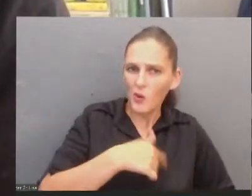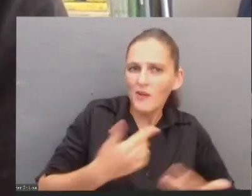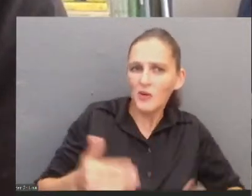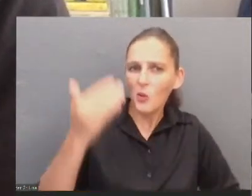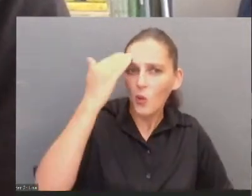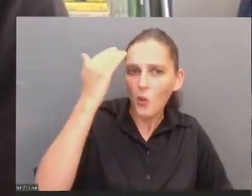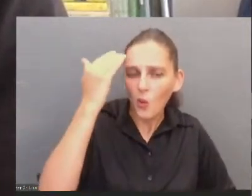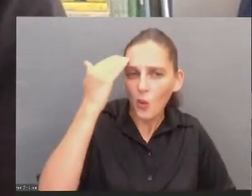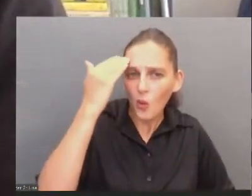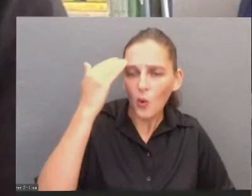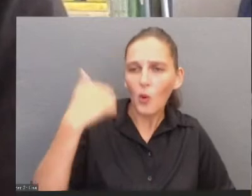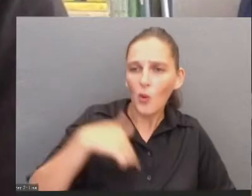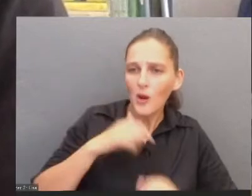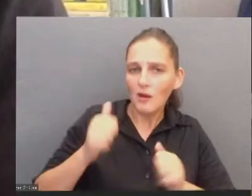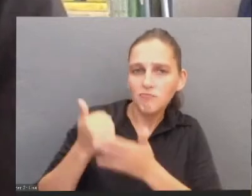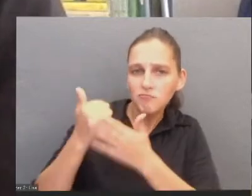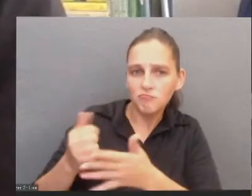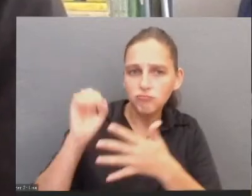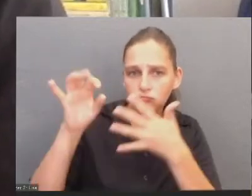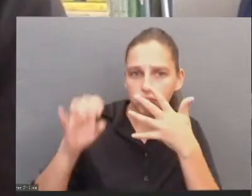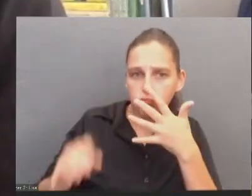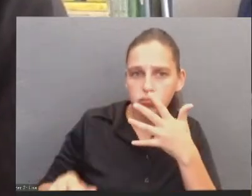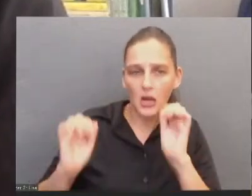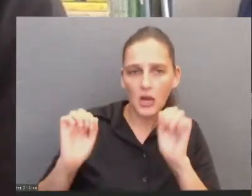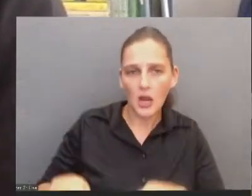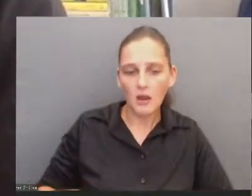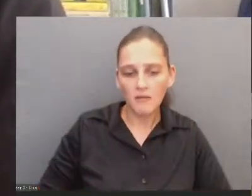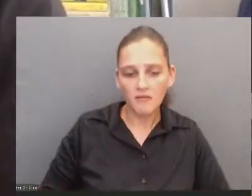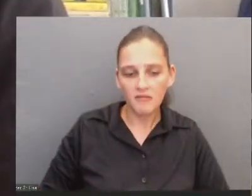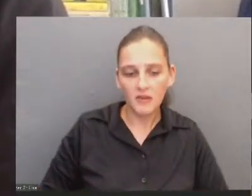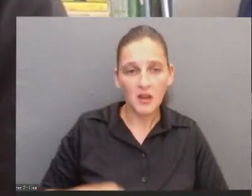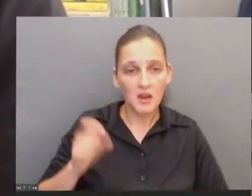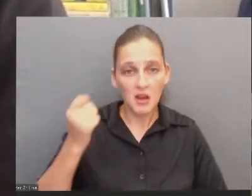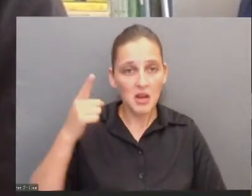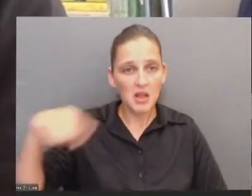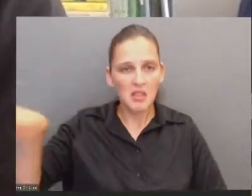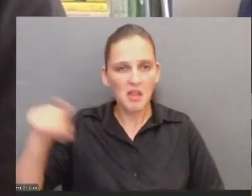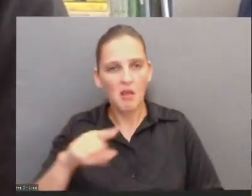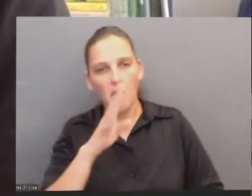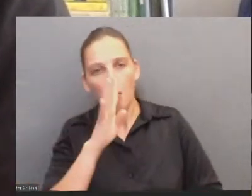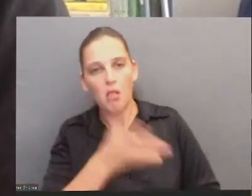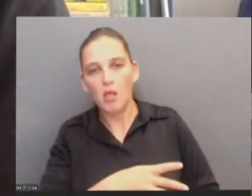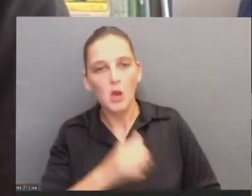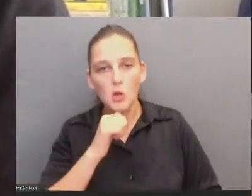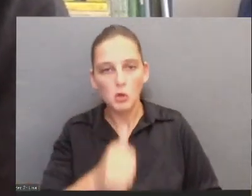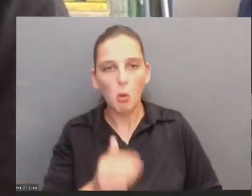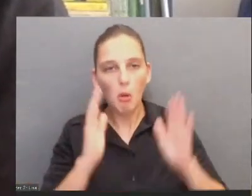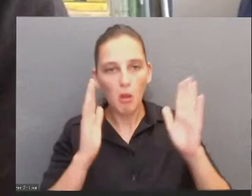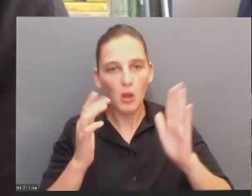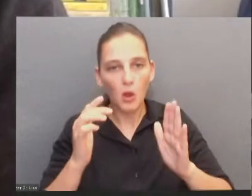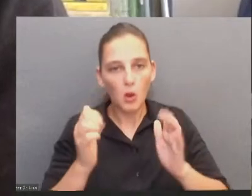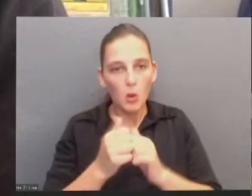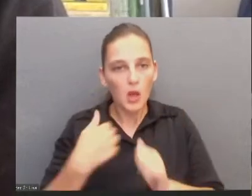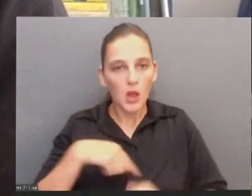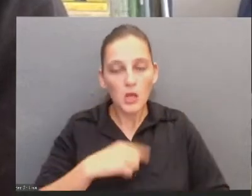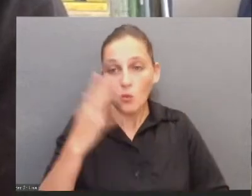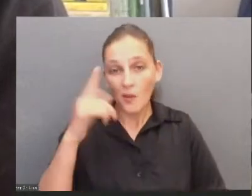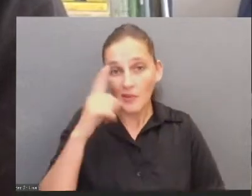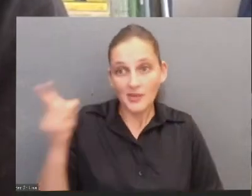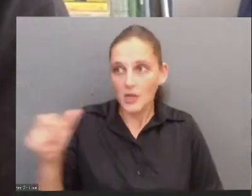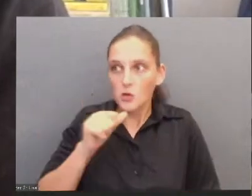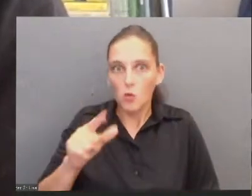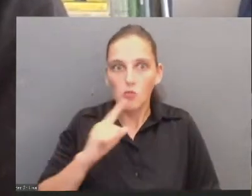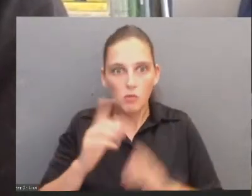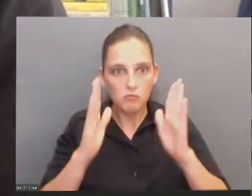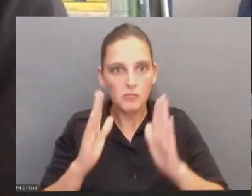Pharma is never interested in us. Why? Because nobody ever takes our disease seriously. There would be interest in treatment discovery